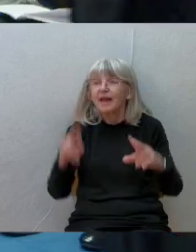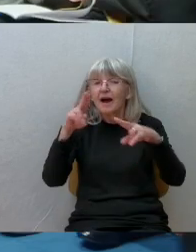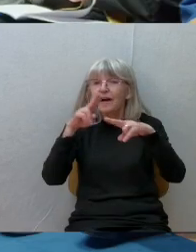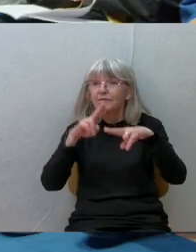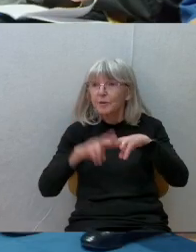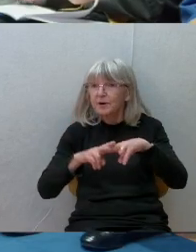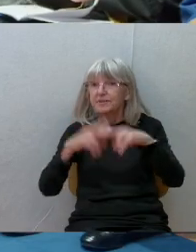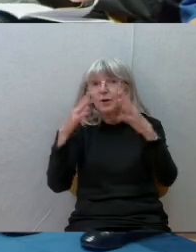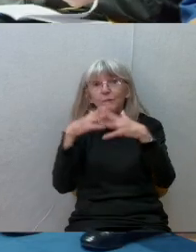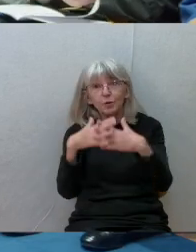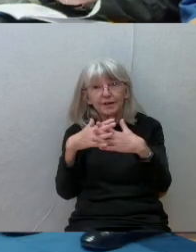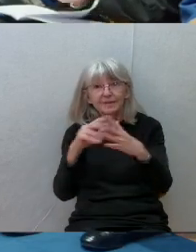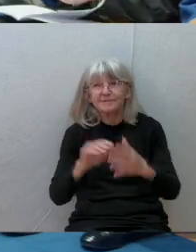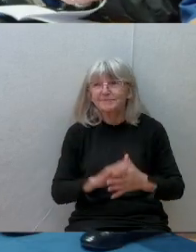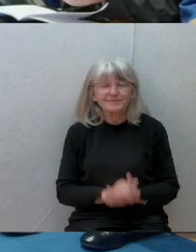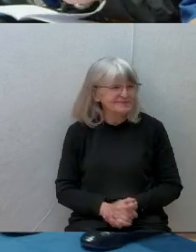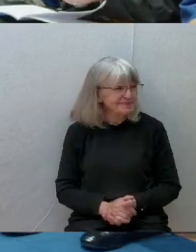Fatmata Wuri.